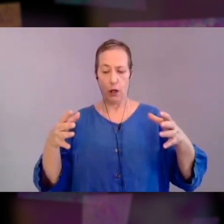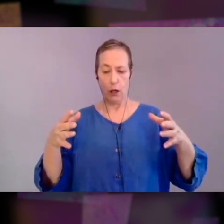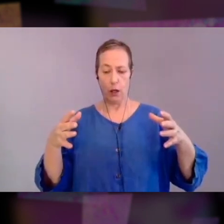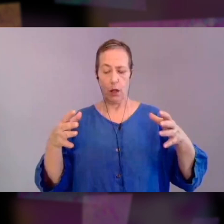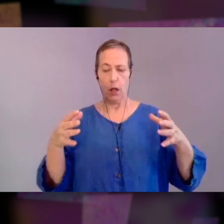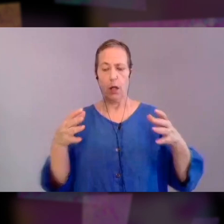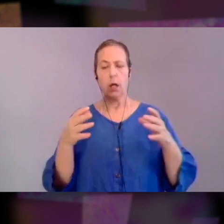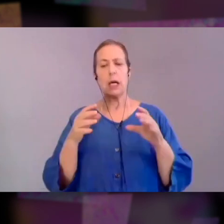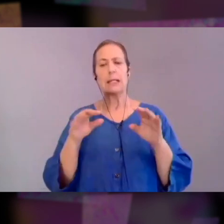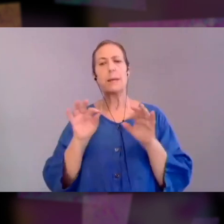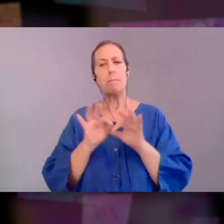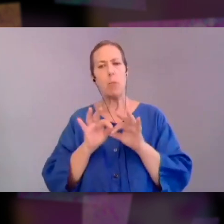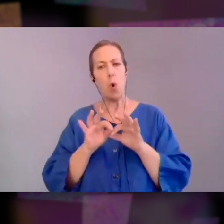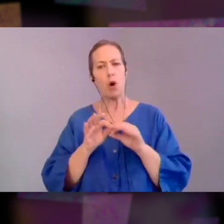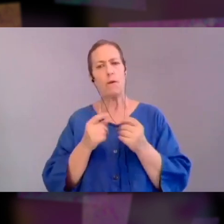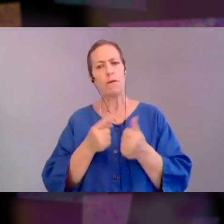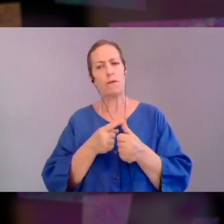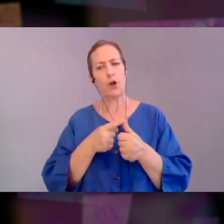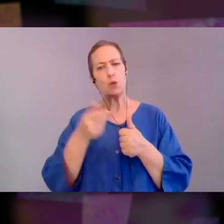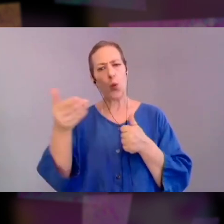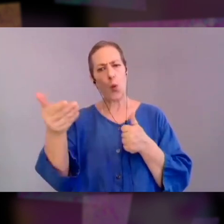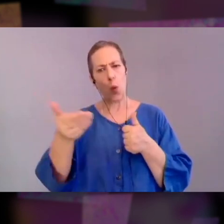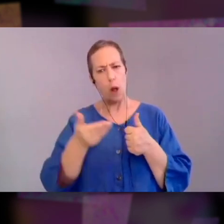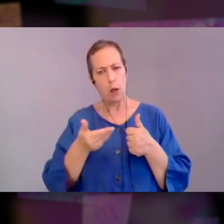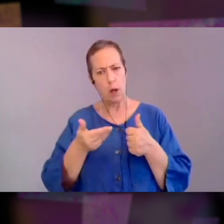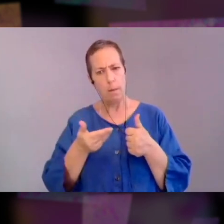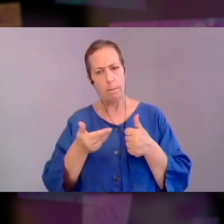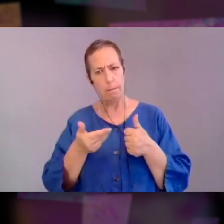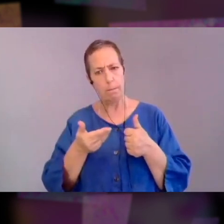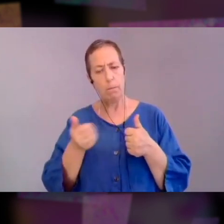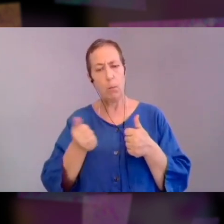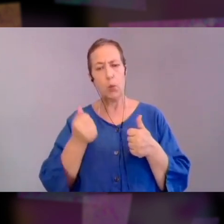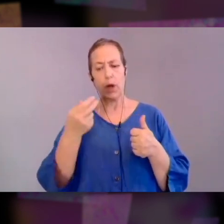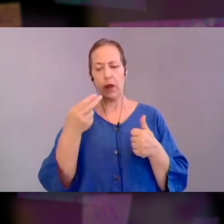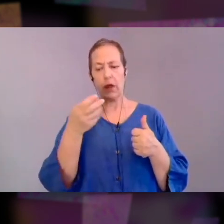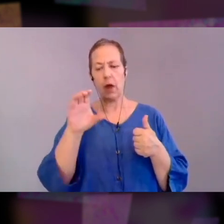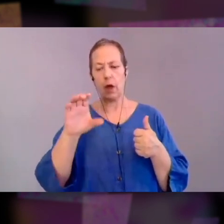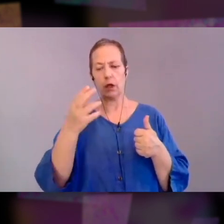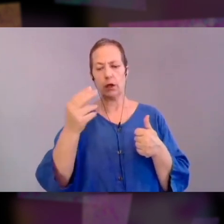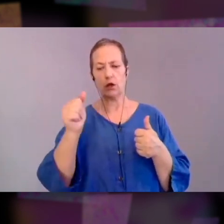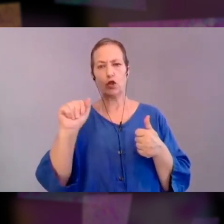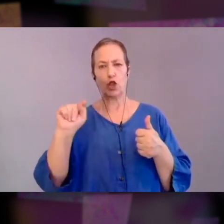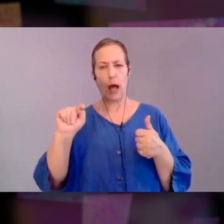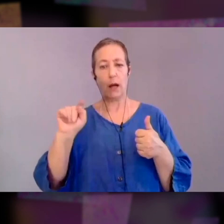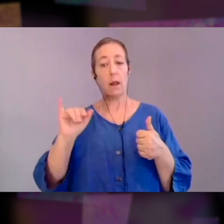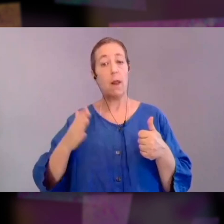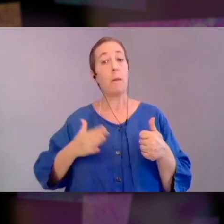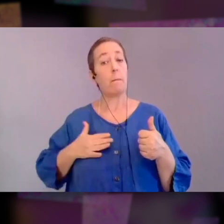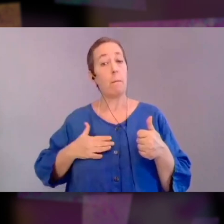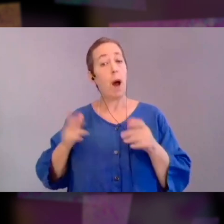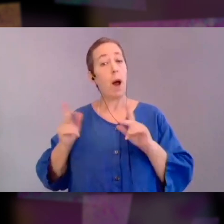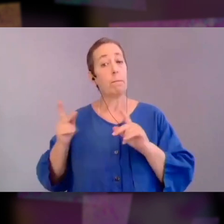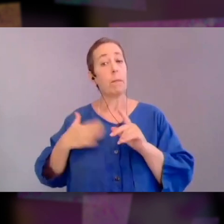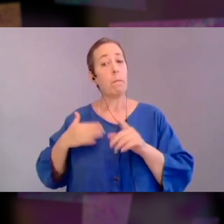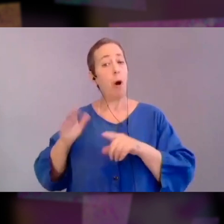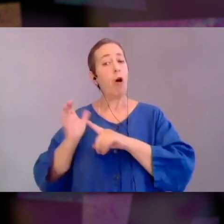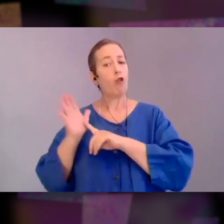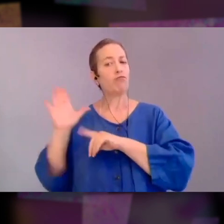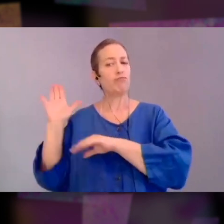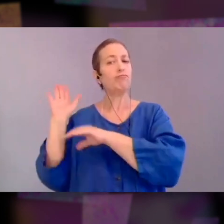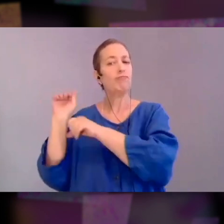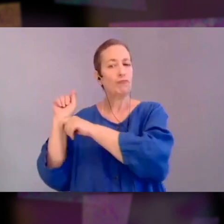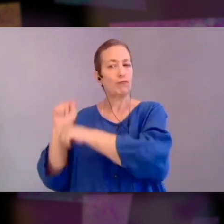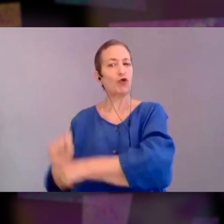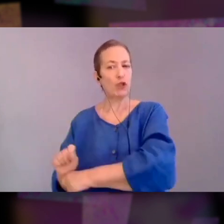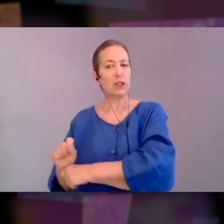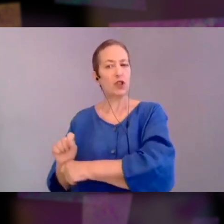I welcome you with an oli, a chant in the traditions of my people and culture, that I